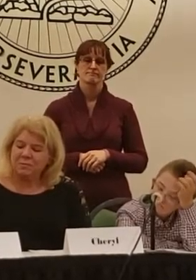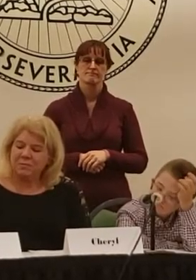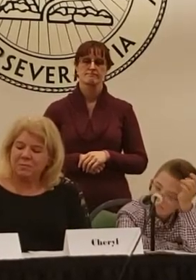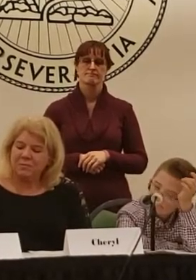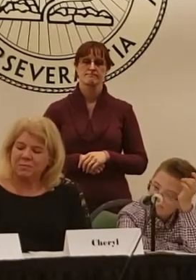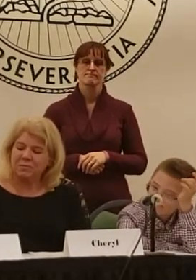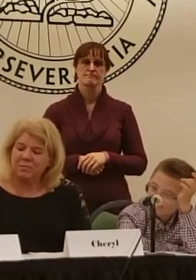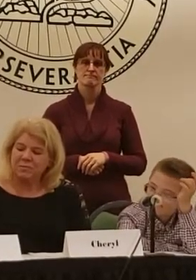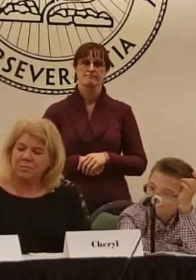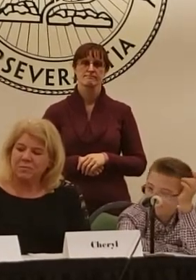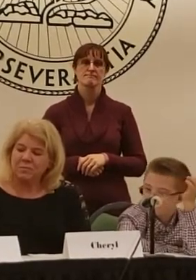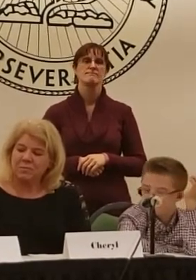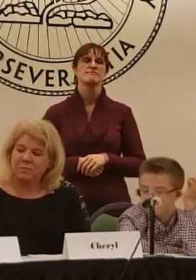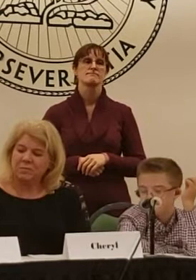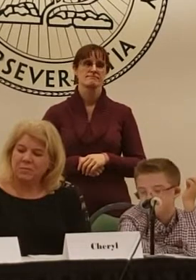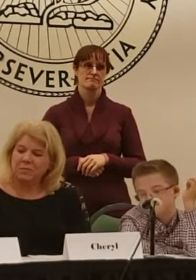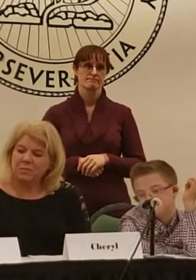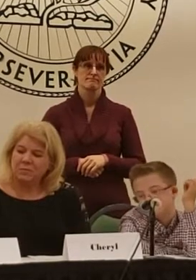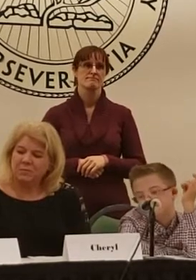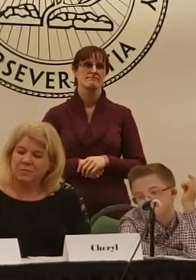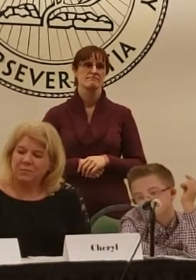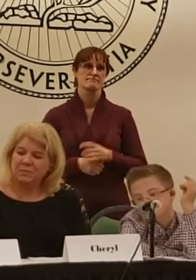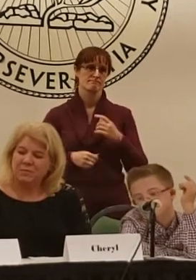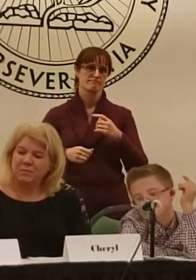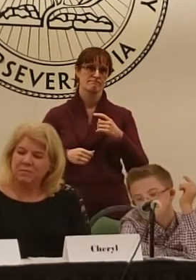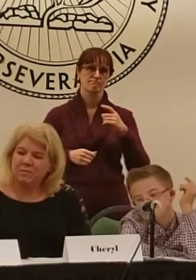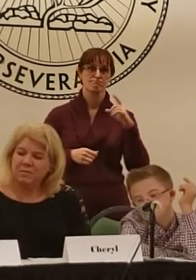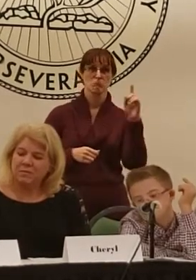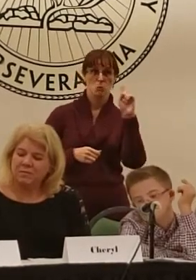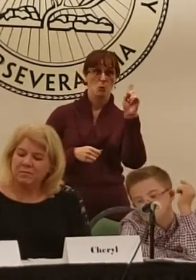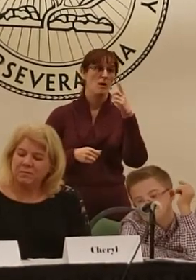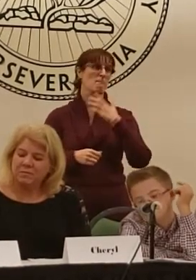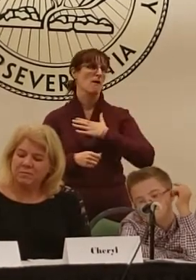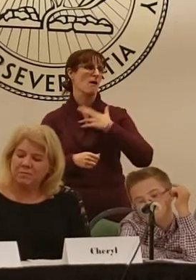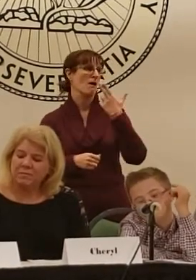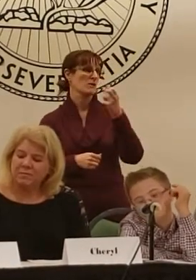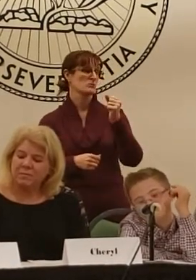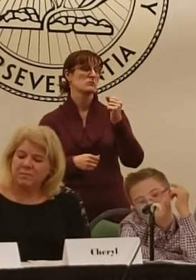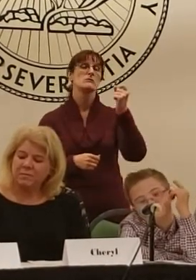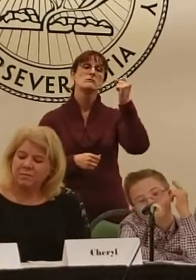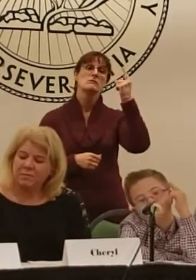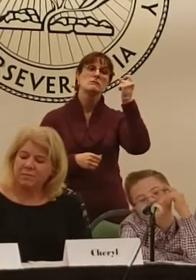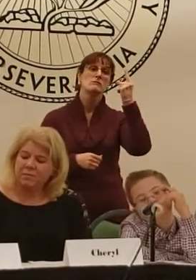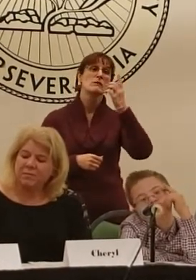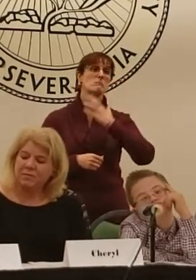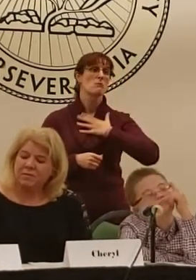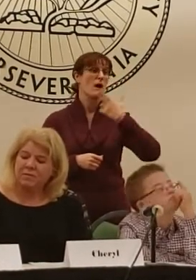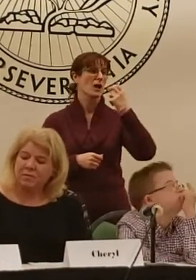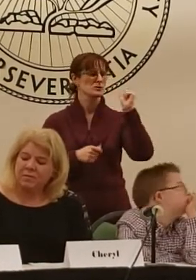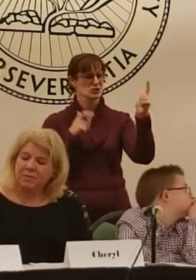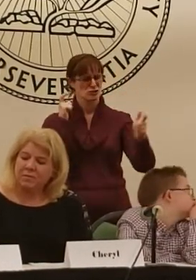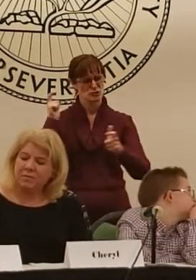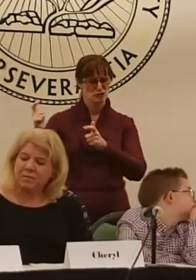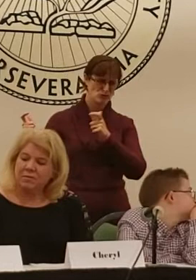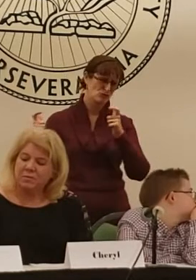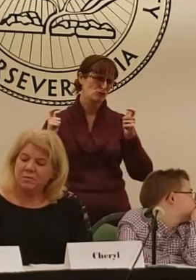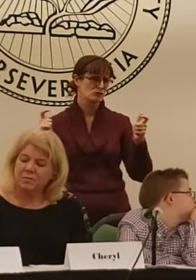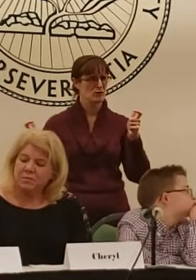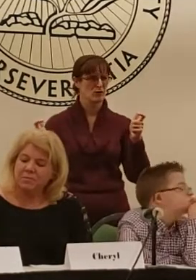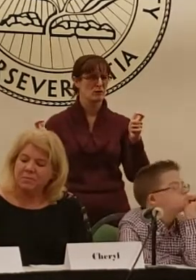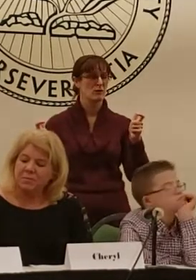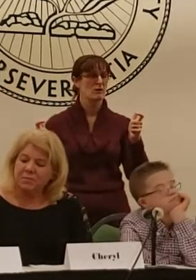my high school. It was very big. The